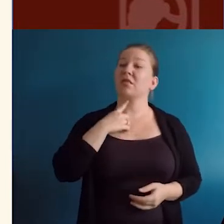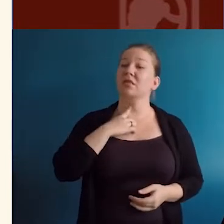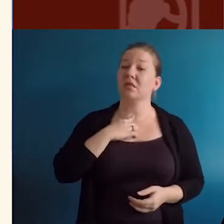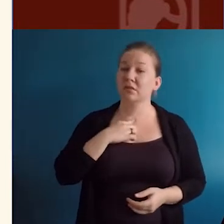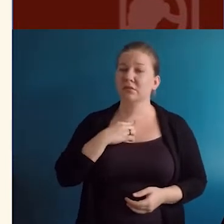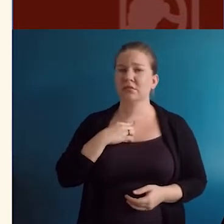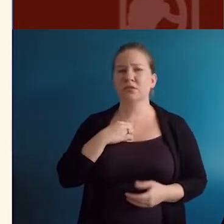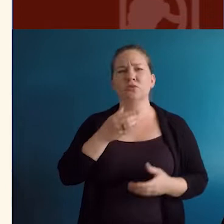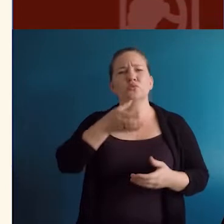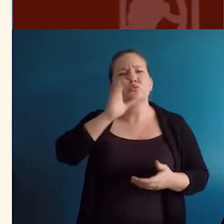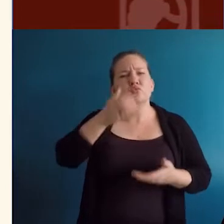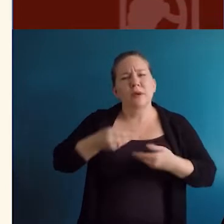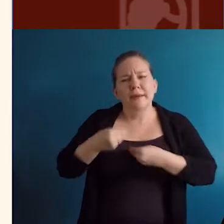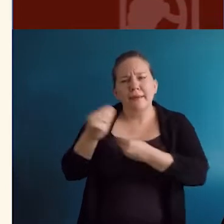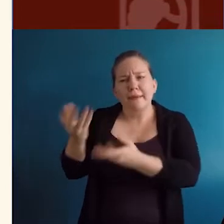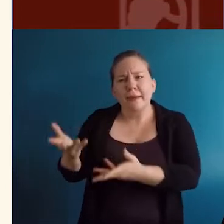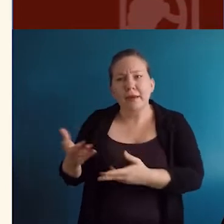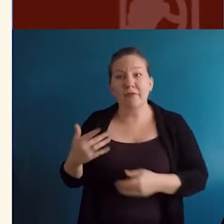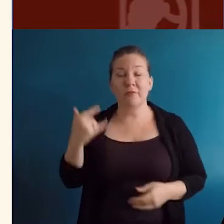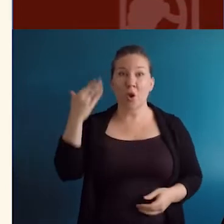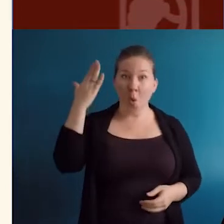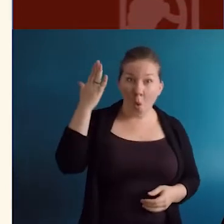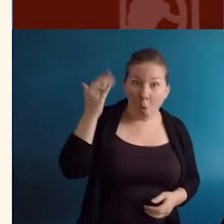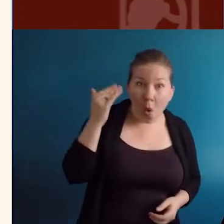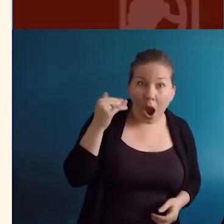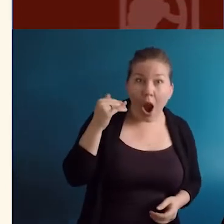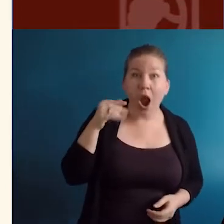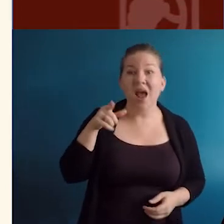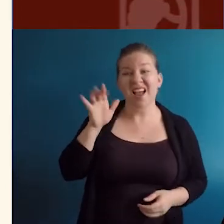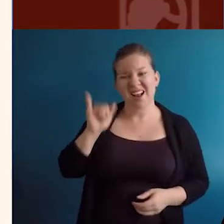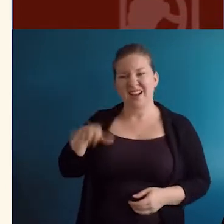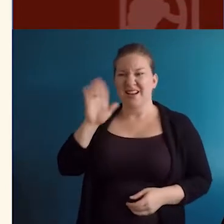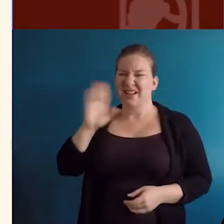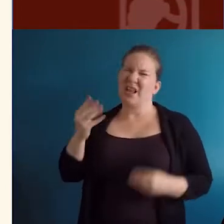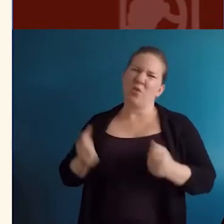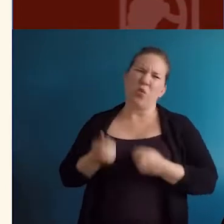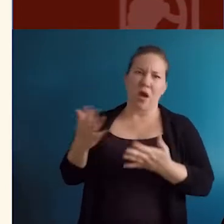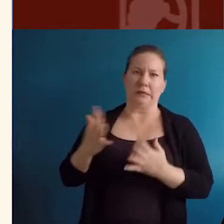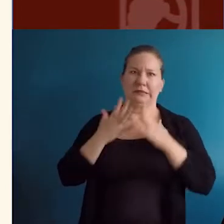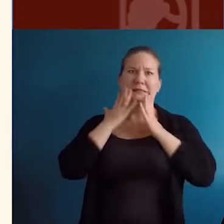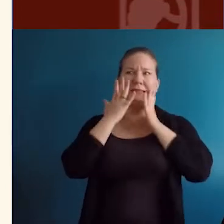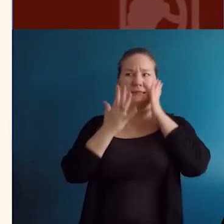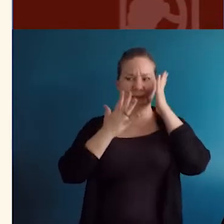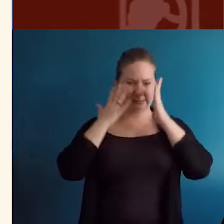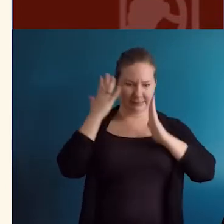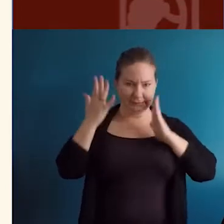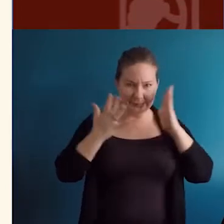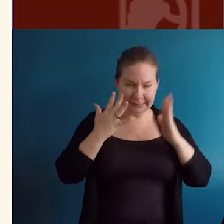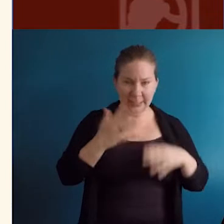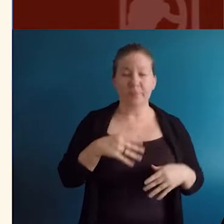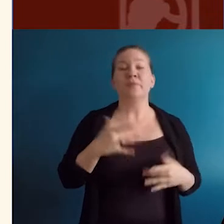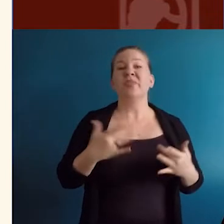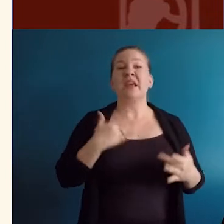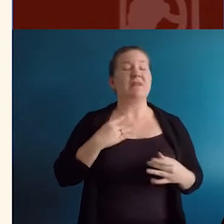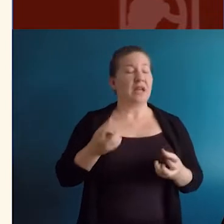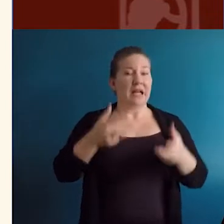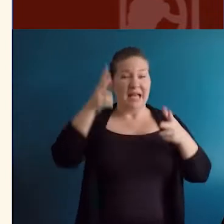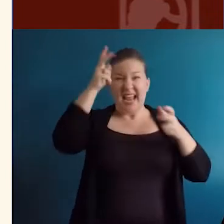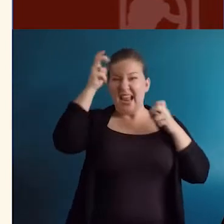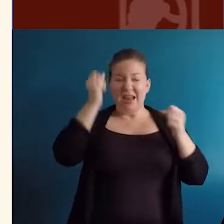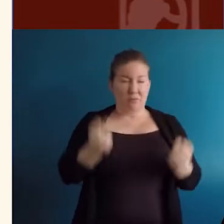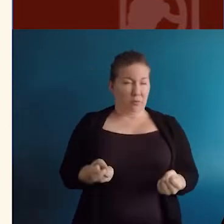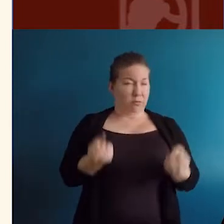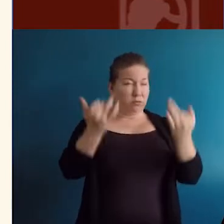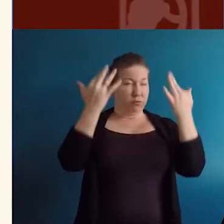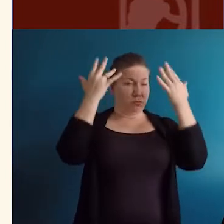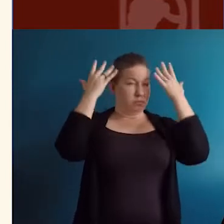drink. For by doing this, you will heap burning coals on their heads. But do not be overcome